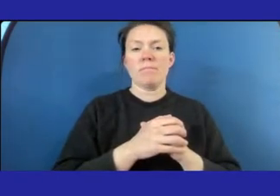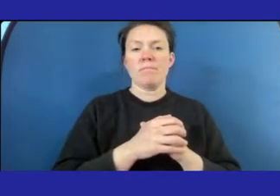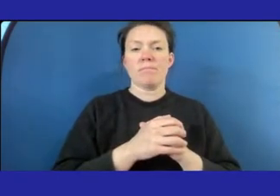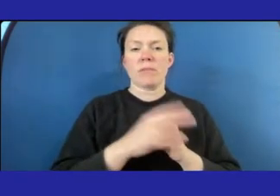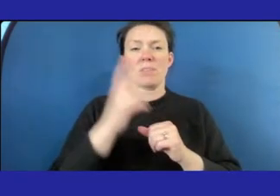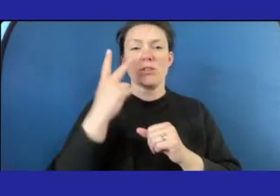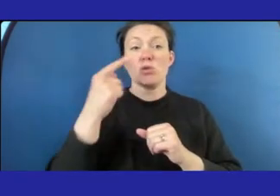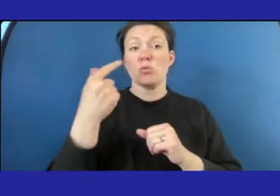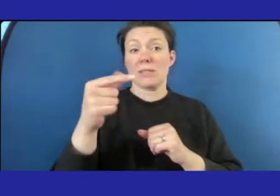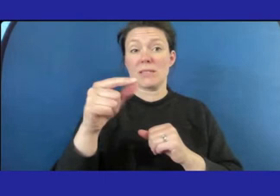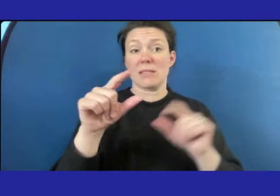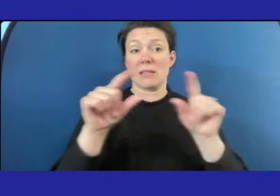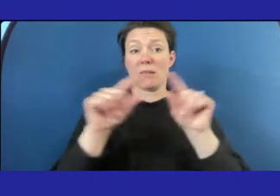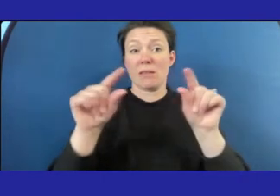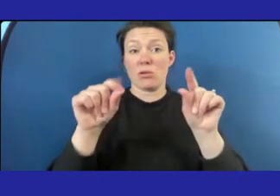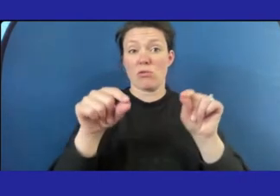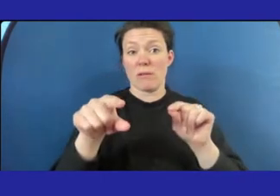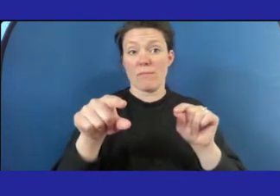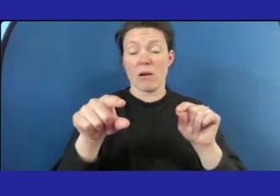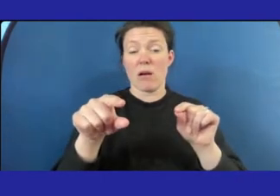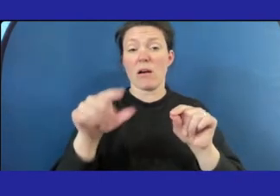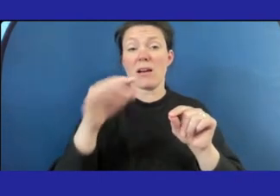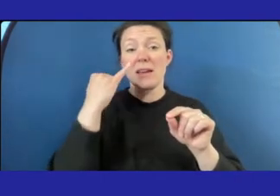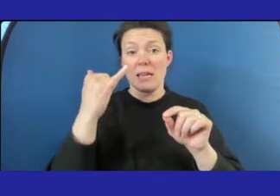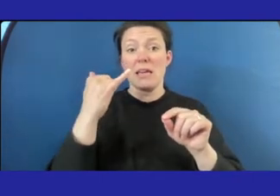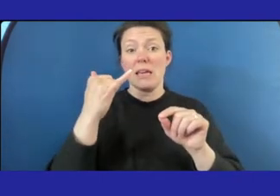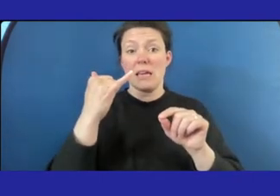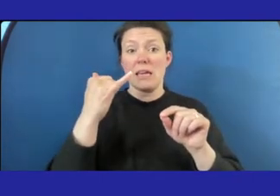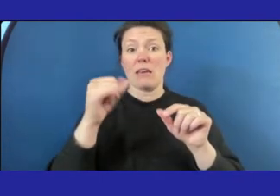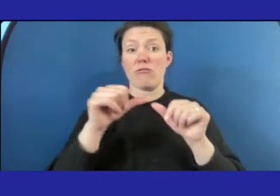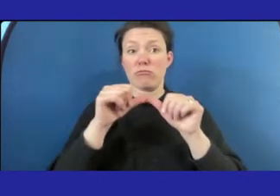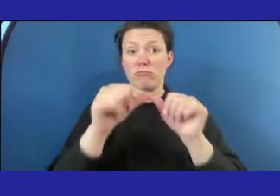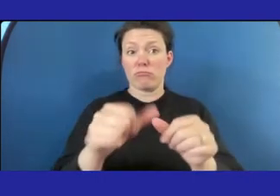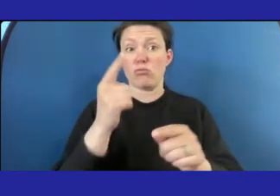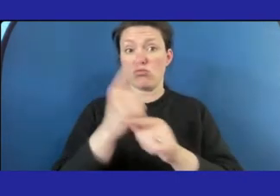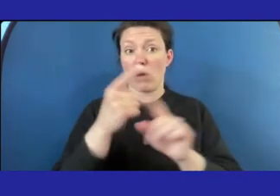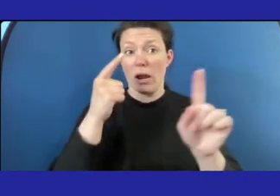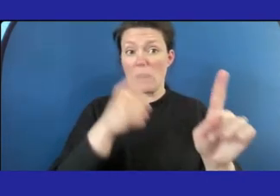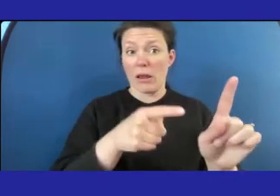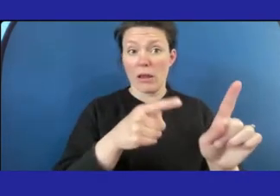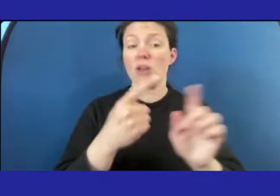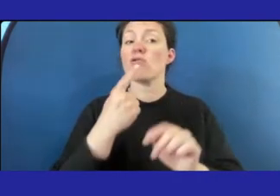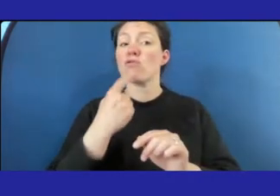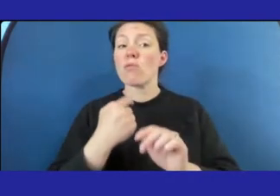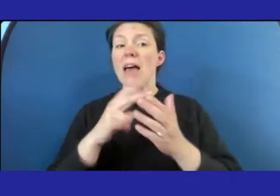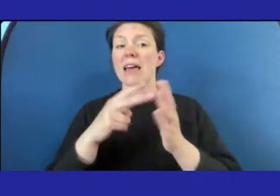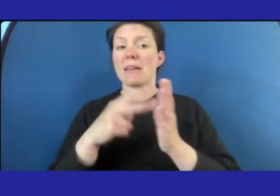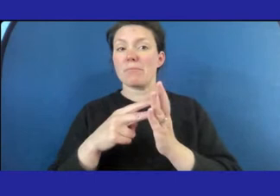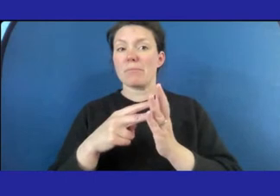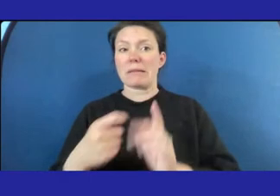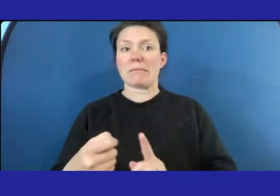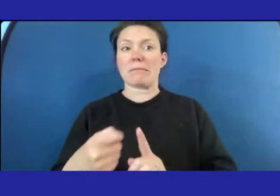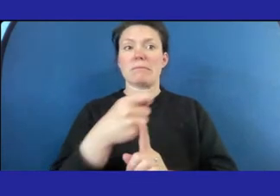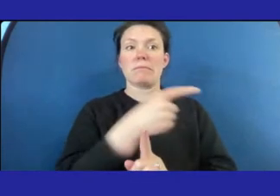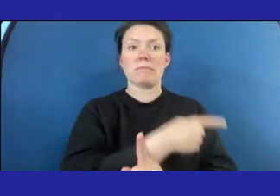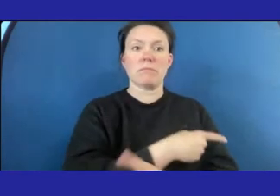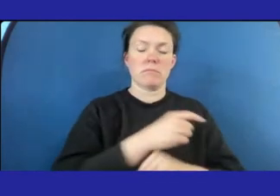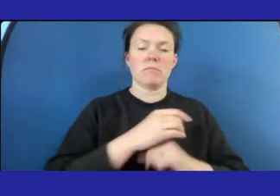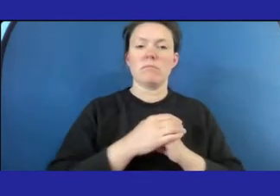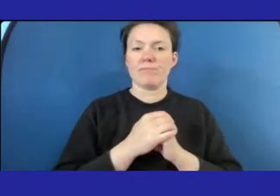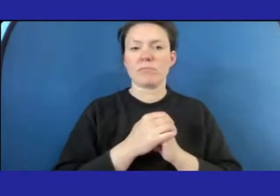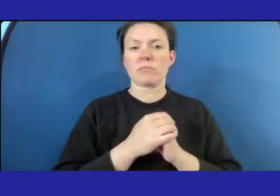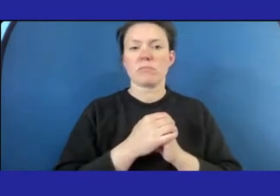green boxes if the trend is moving in the right direction and red boxes if it's moving in the wrong direction.